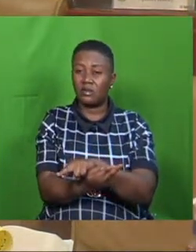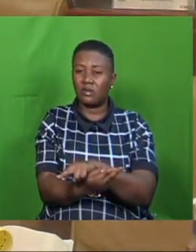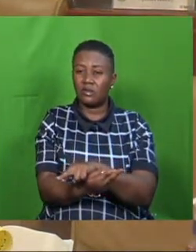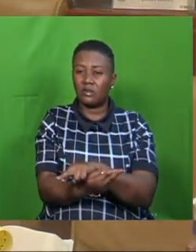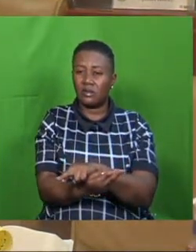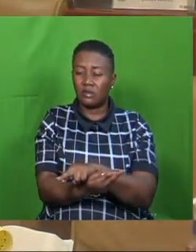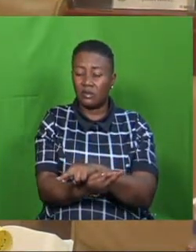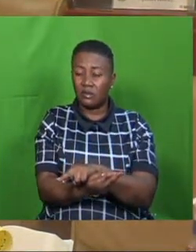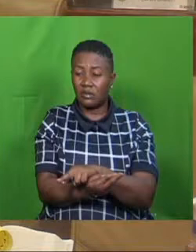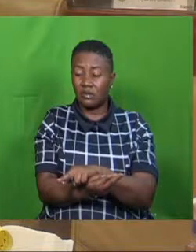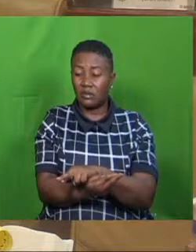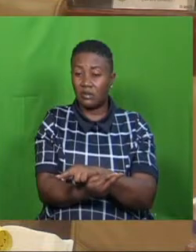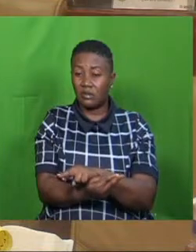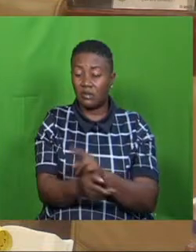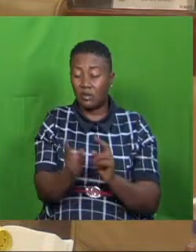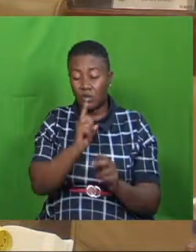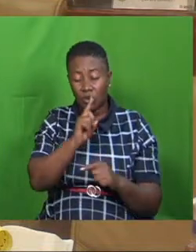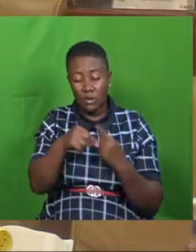this